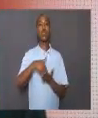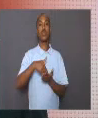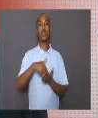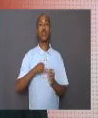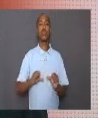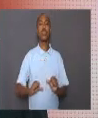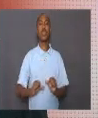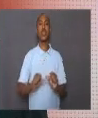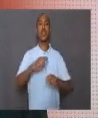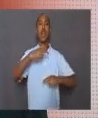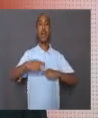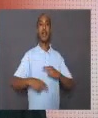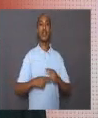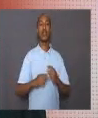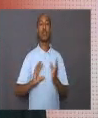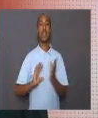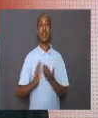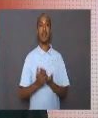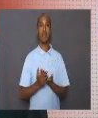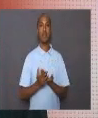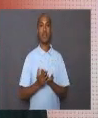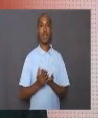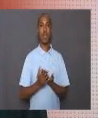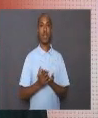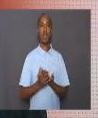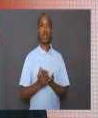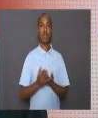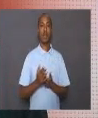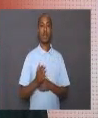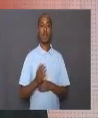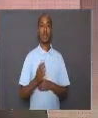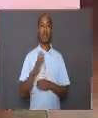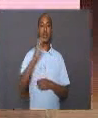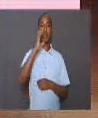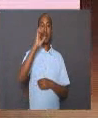continue reacting to become carboxylic acid.